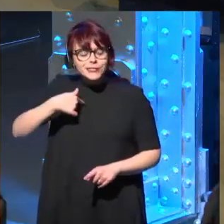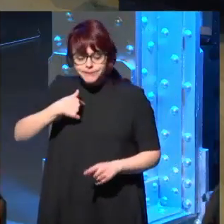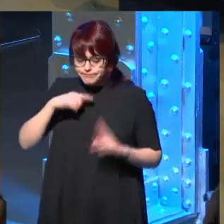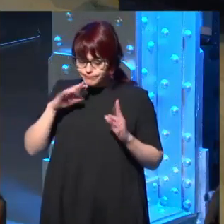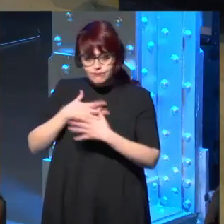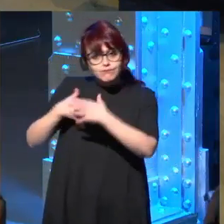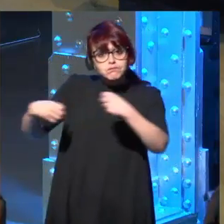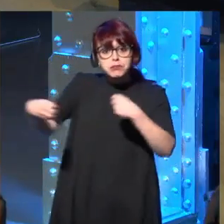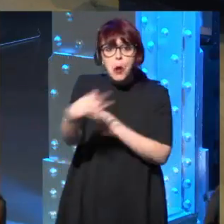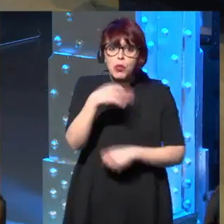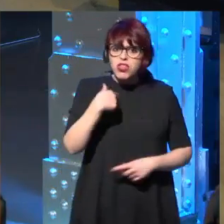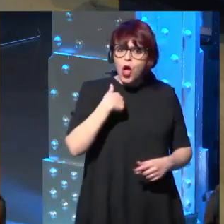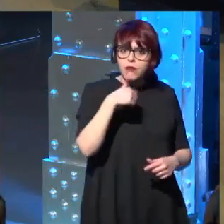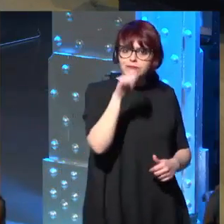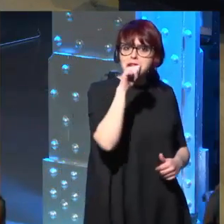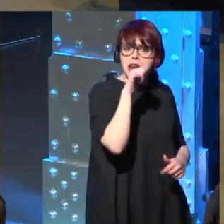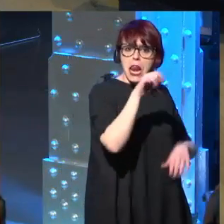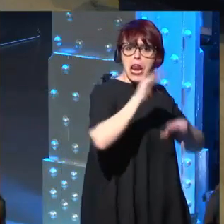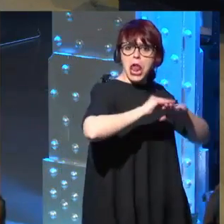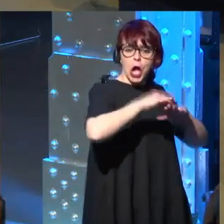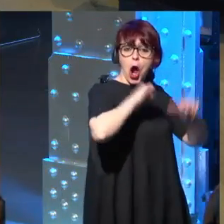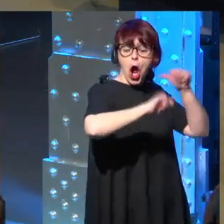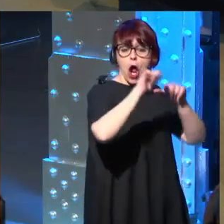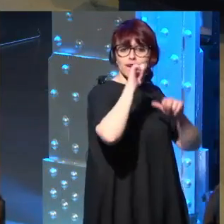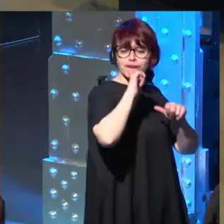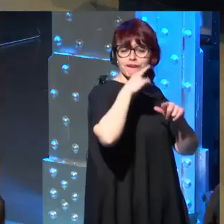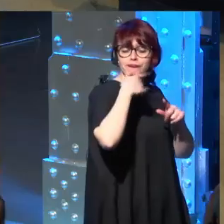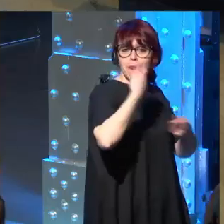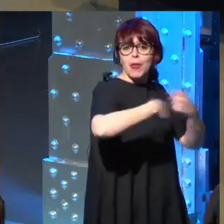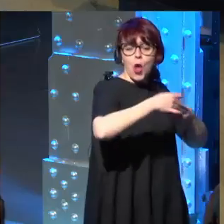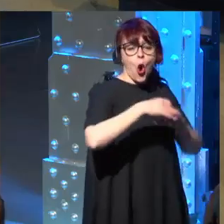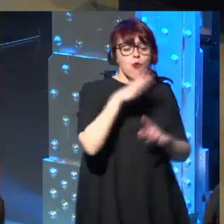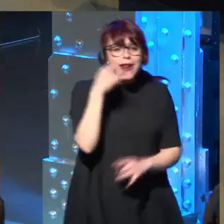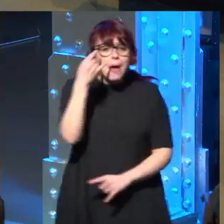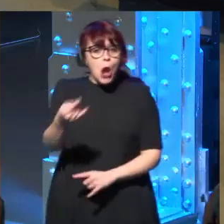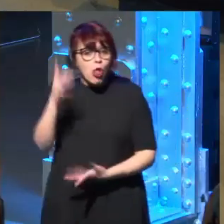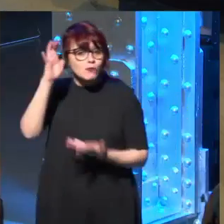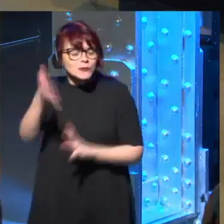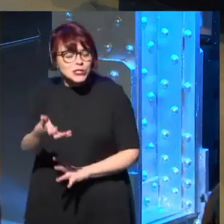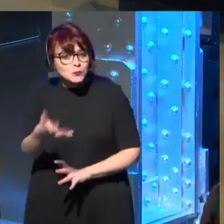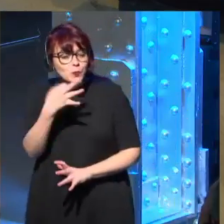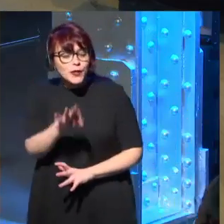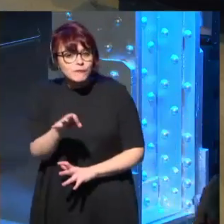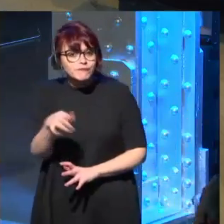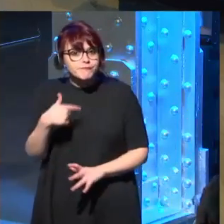an obsessed, you are always talking about me. Perhaps I'm that salesman or